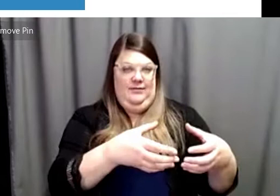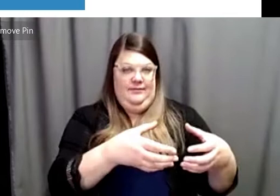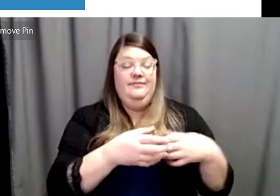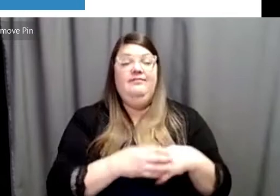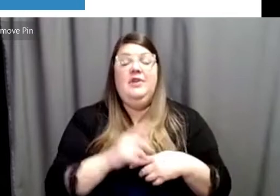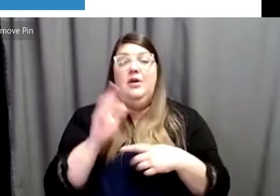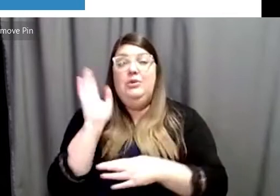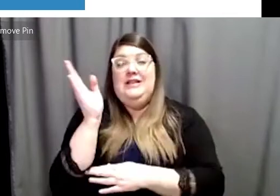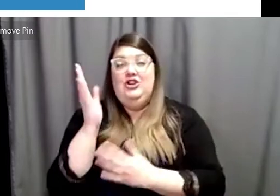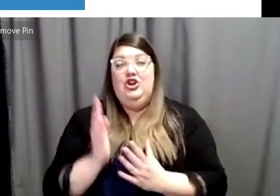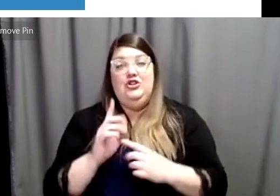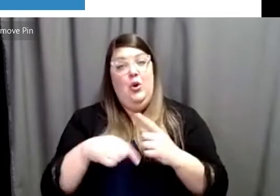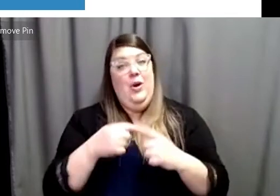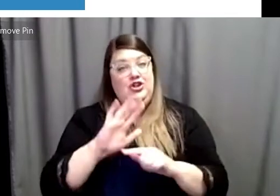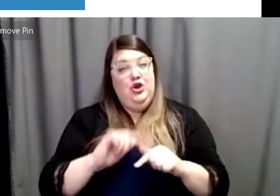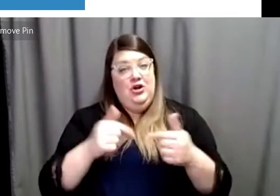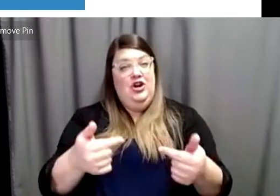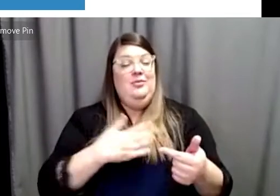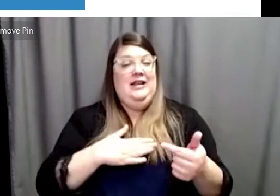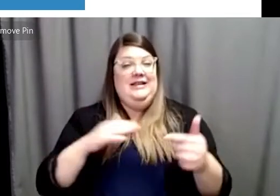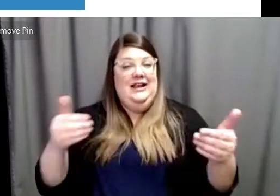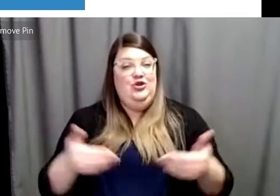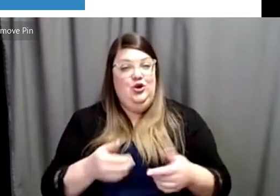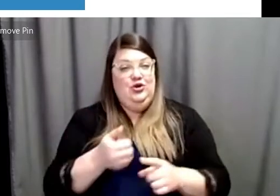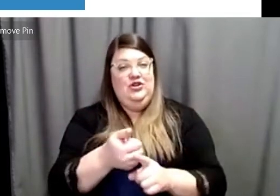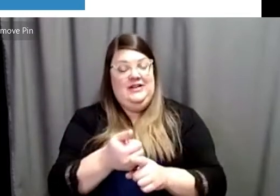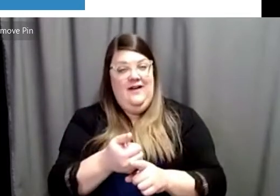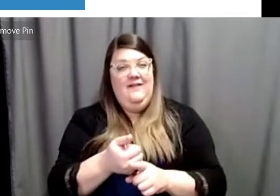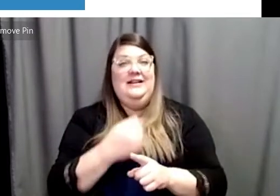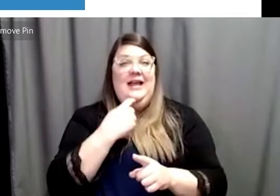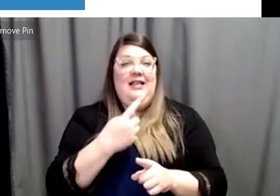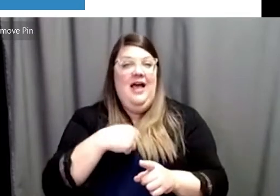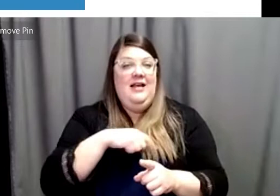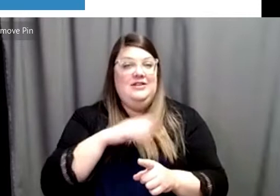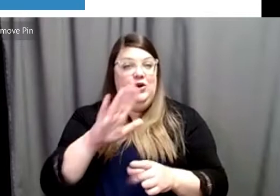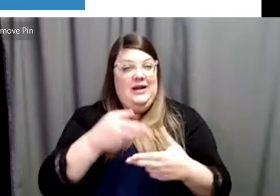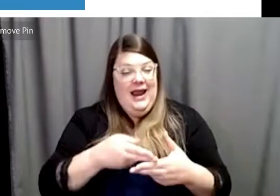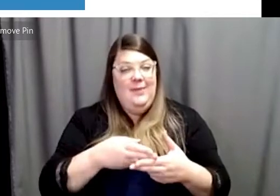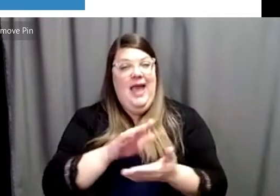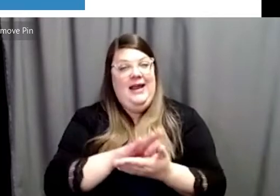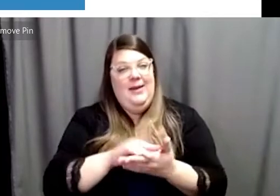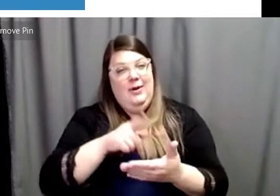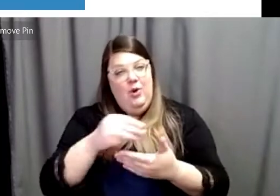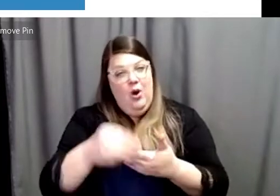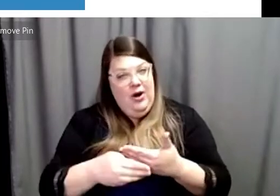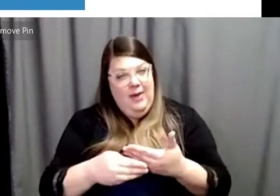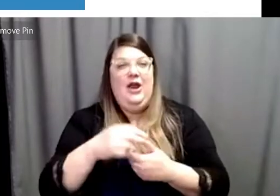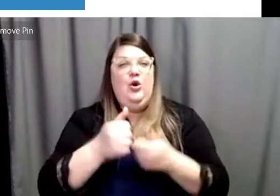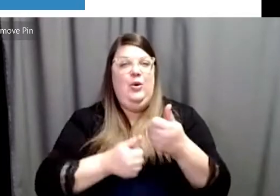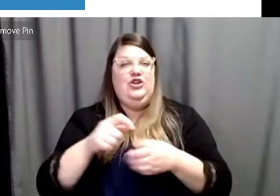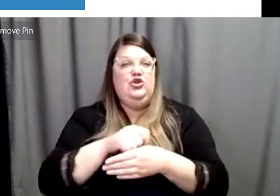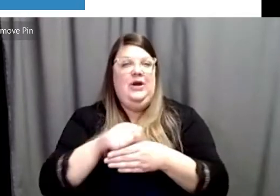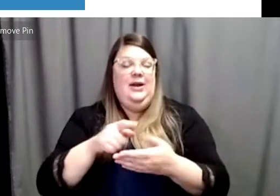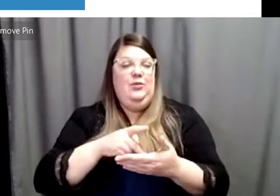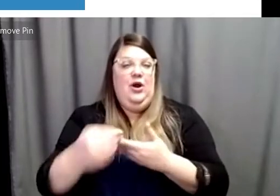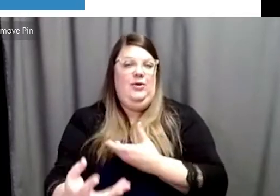Presenters, when it's your turn, introduce yourself, tell us your name and your academic program and which training program you're participating